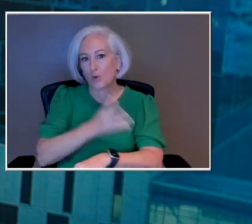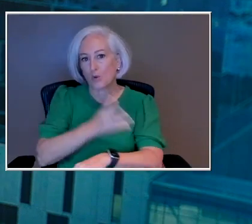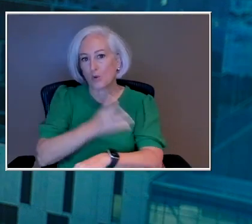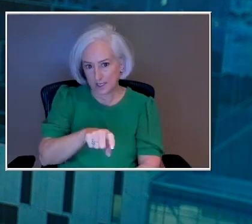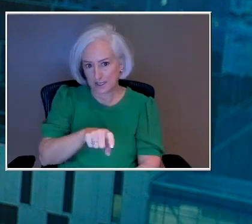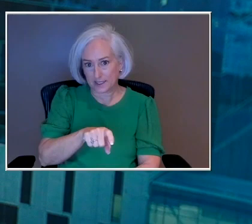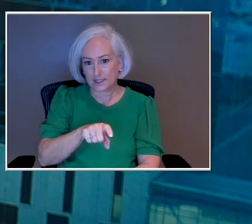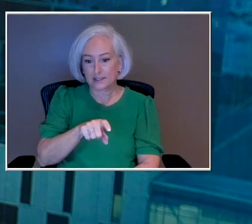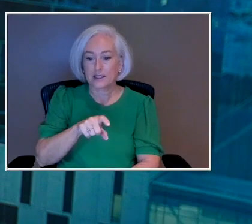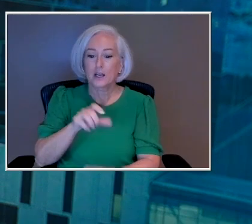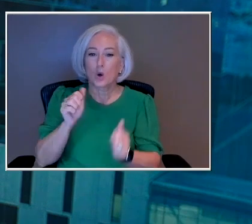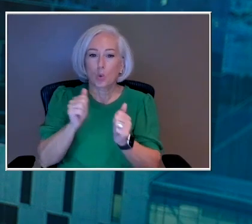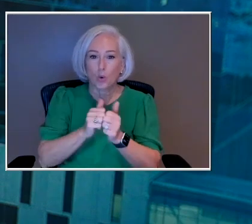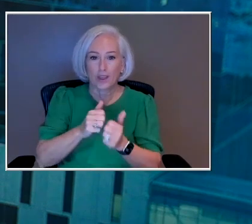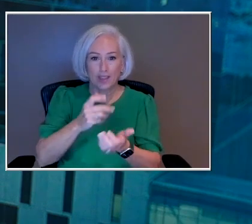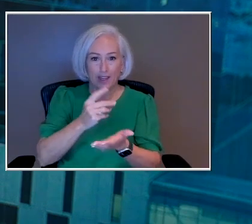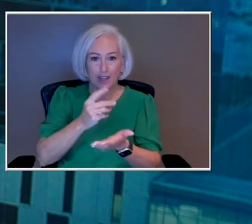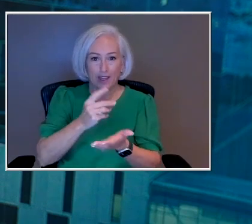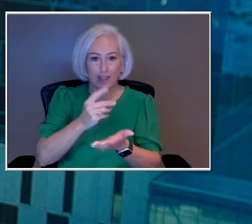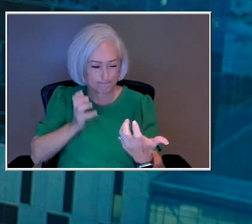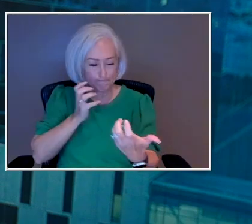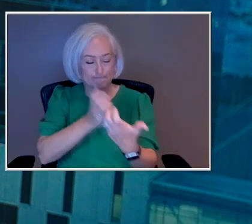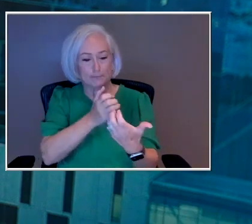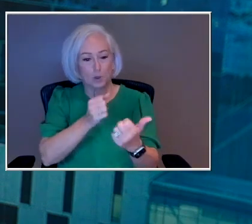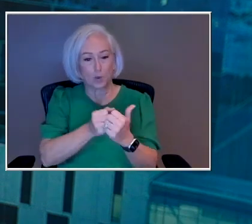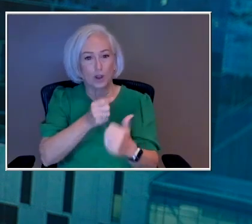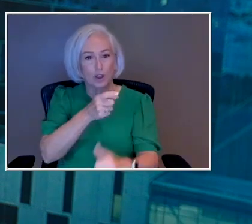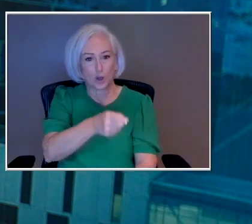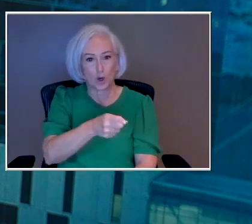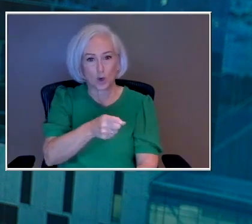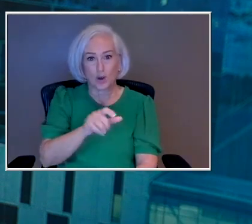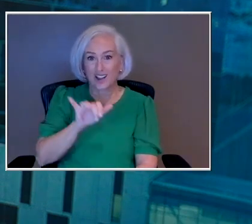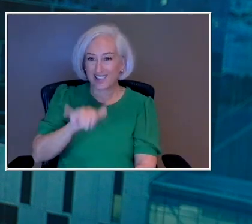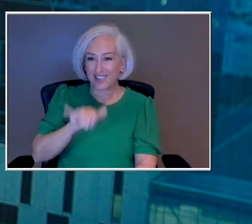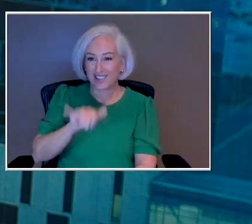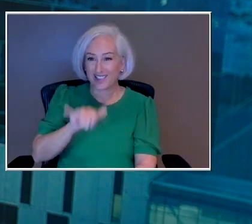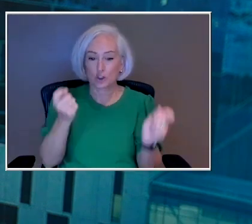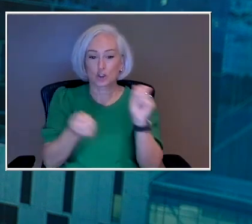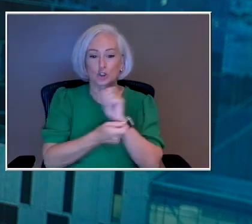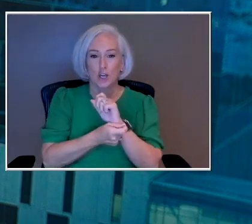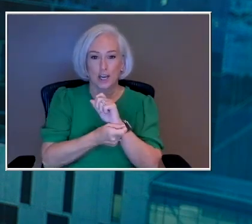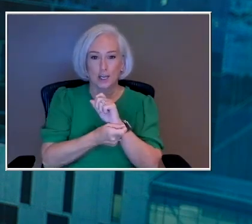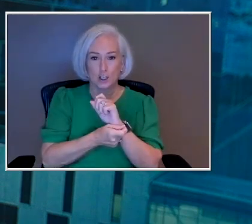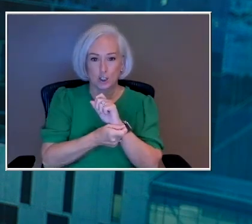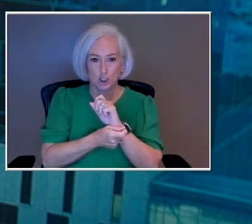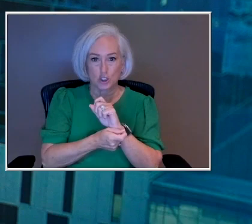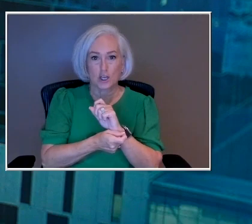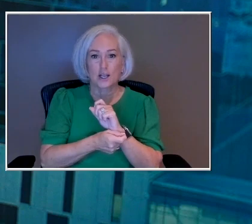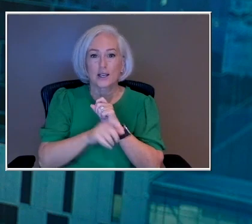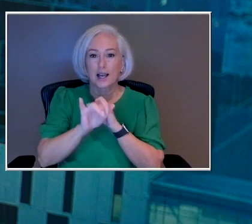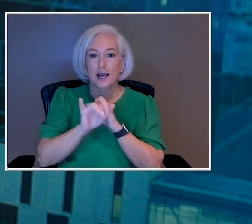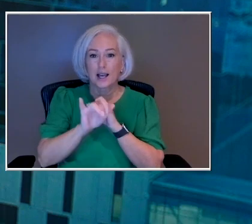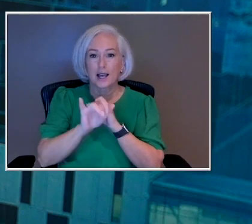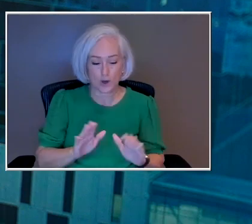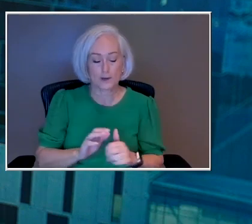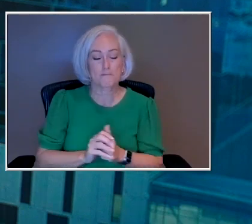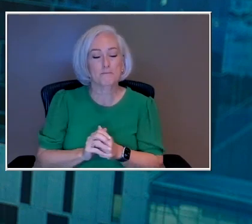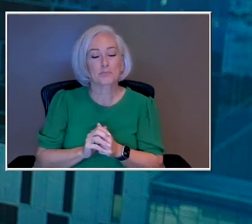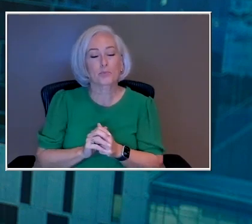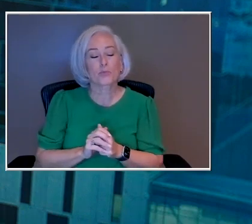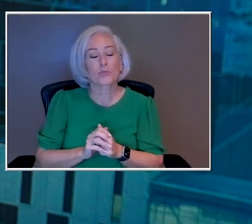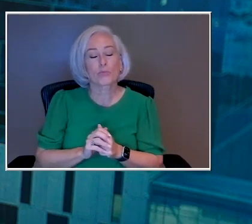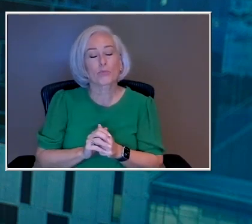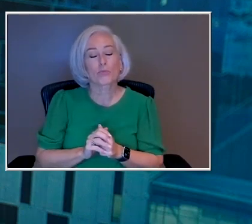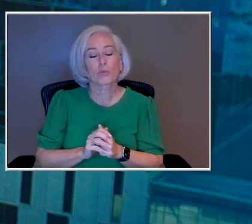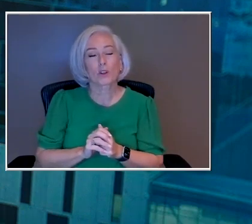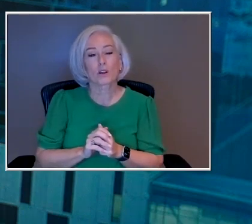which has truly revolutionized the survival rates for her type of breast cancer, which is great. And in those instances, we want to give